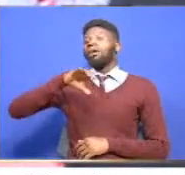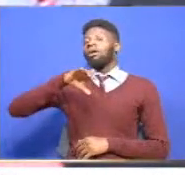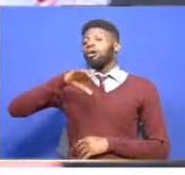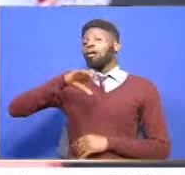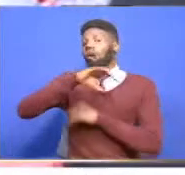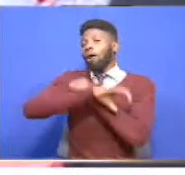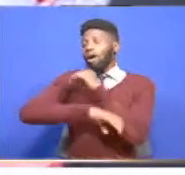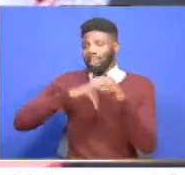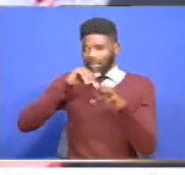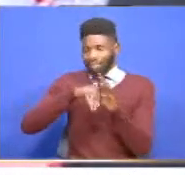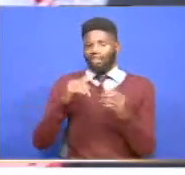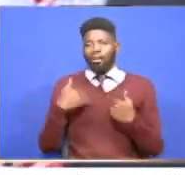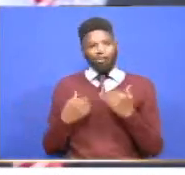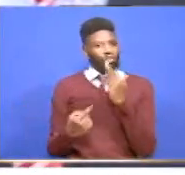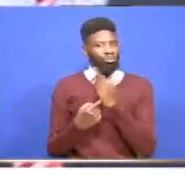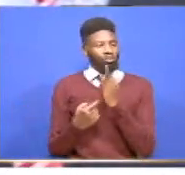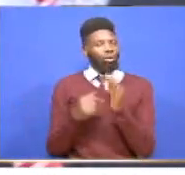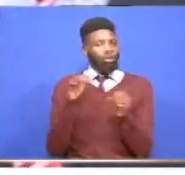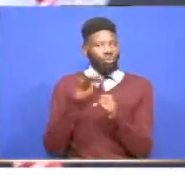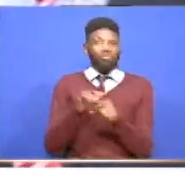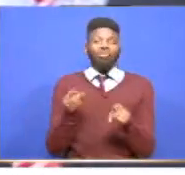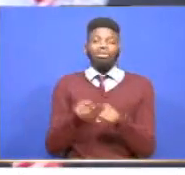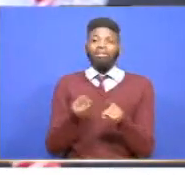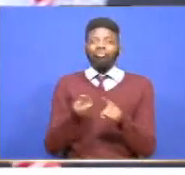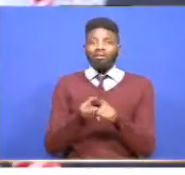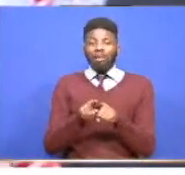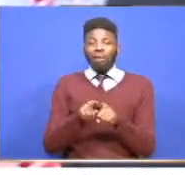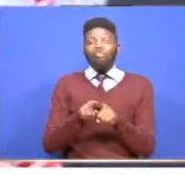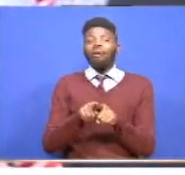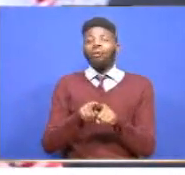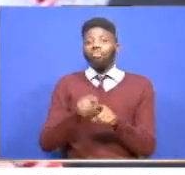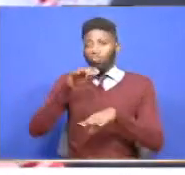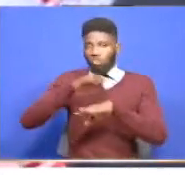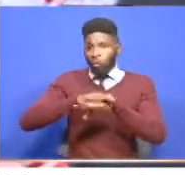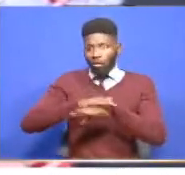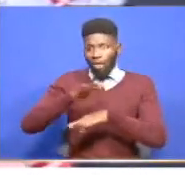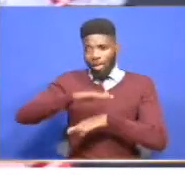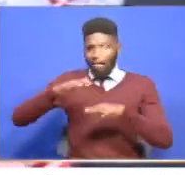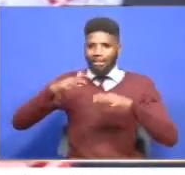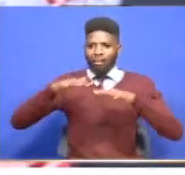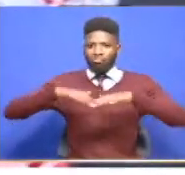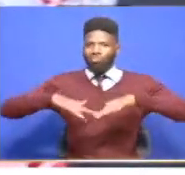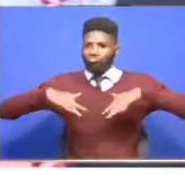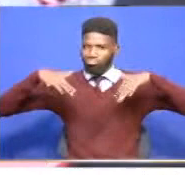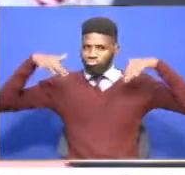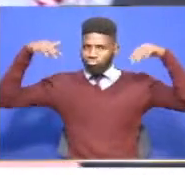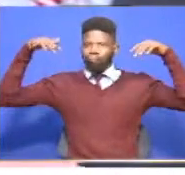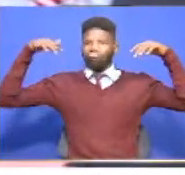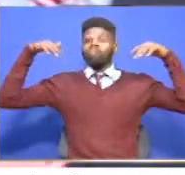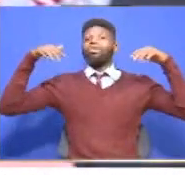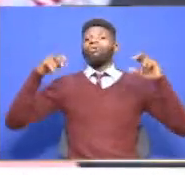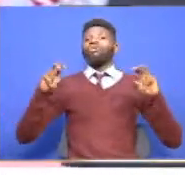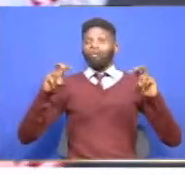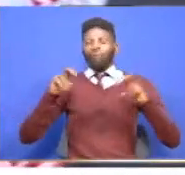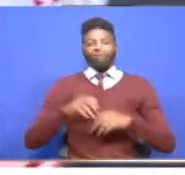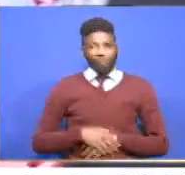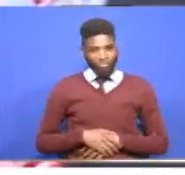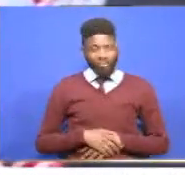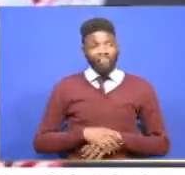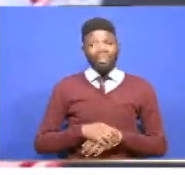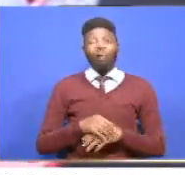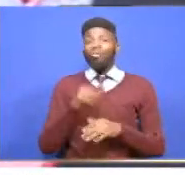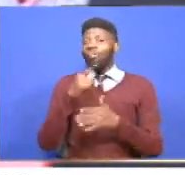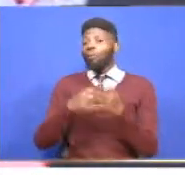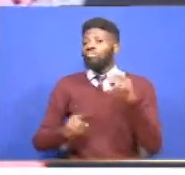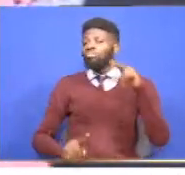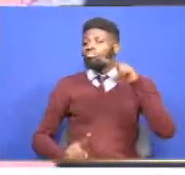equipment and, of course, a very good gallery. The happenings in Kitui County have hit the headlines over